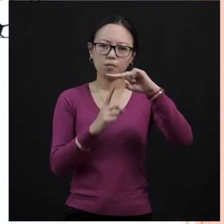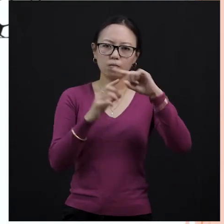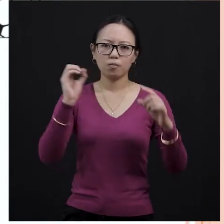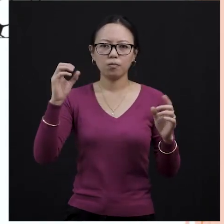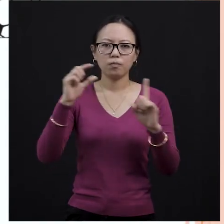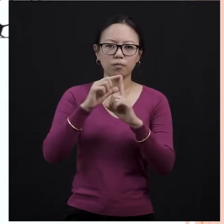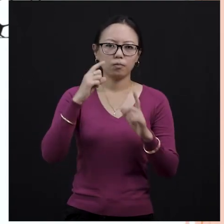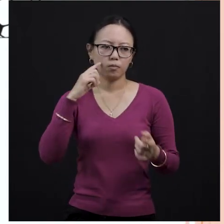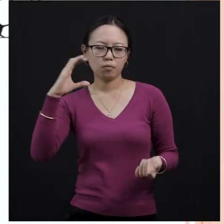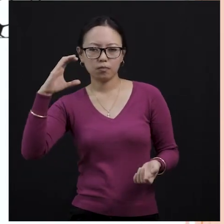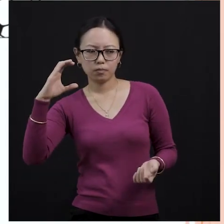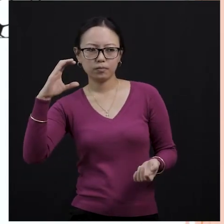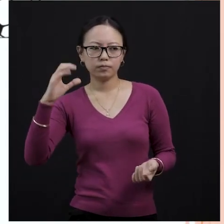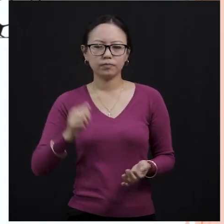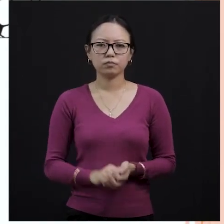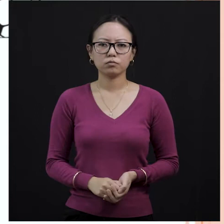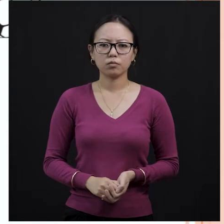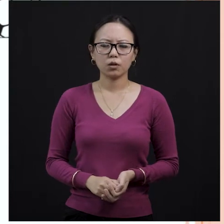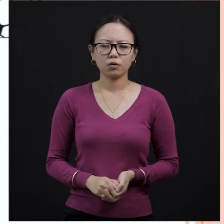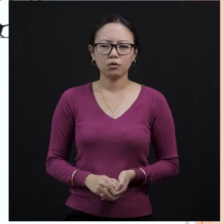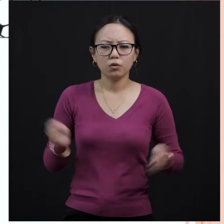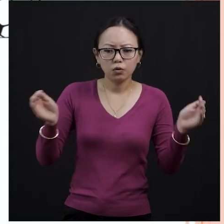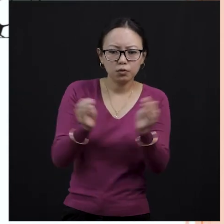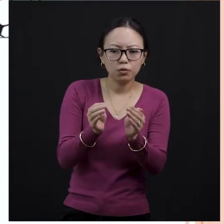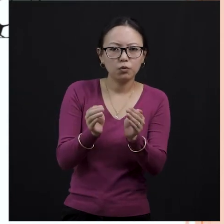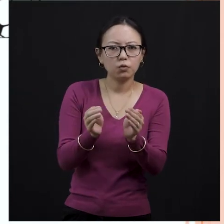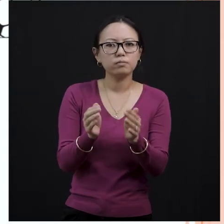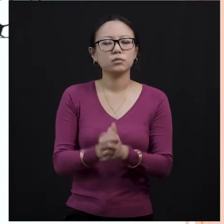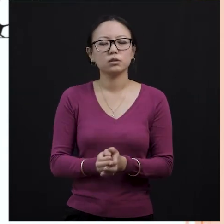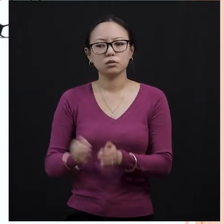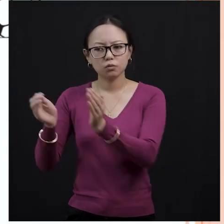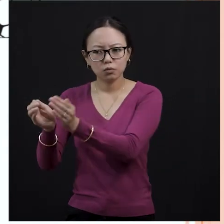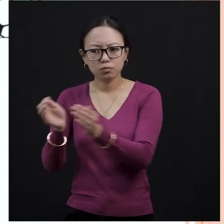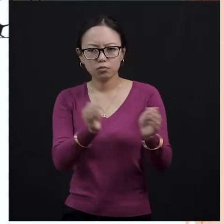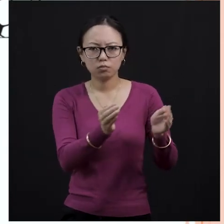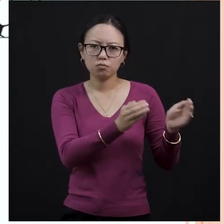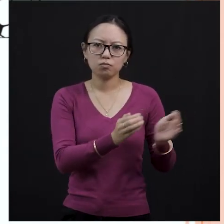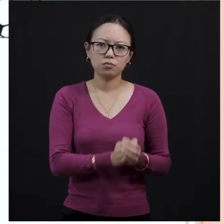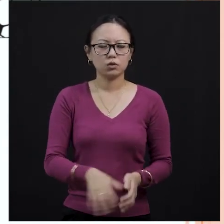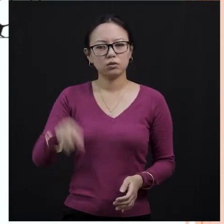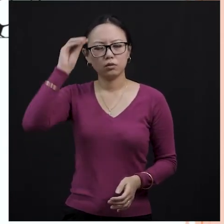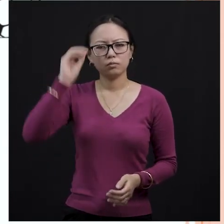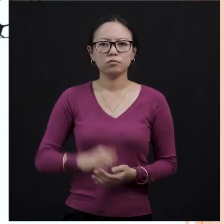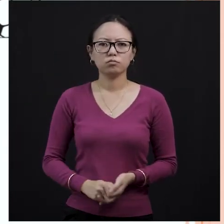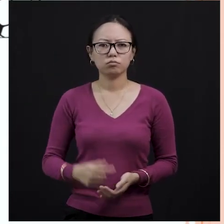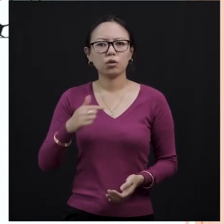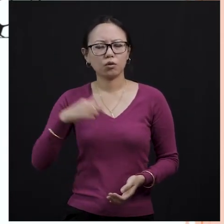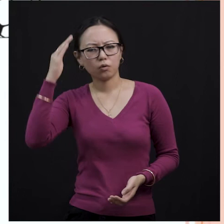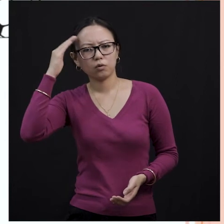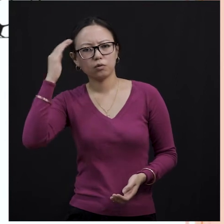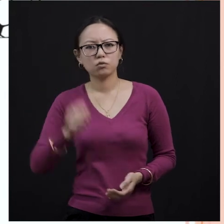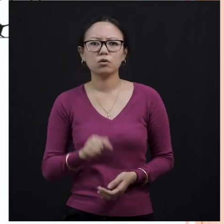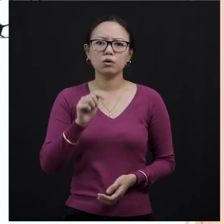make groups, right? Groups in classes, I'm sure your teachers divide you in different groups